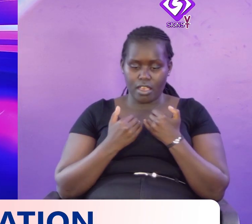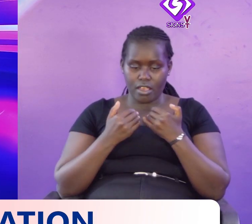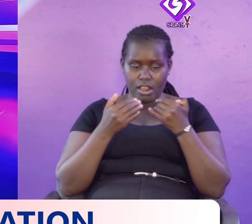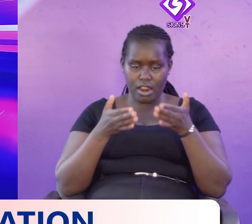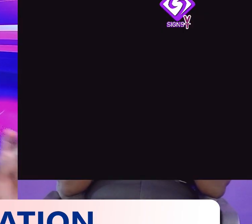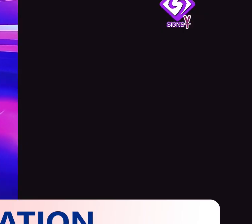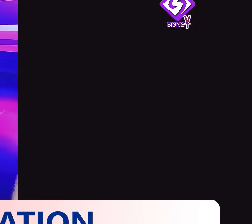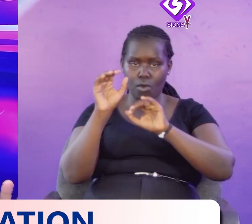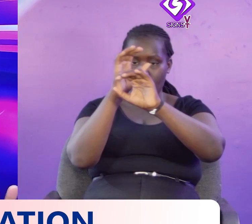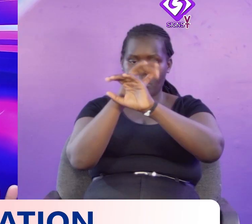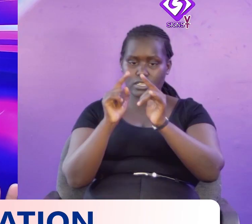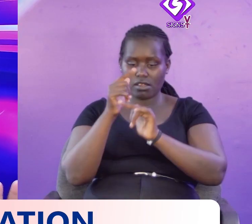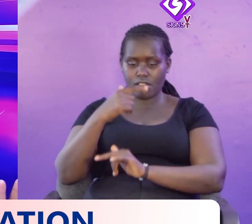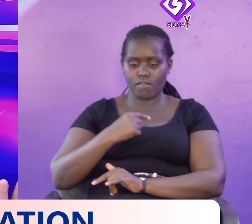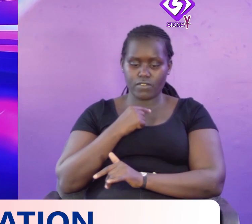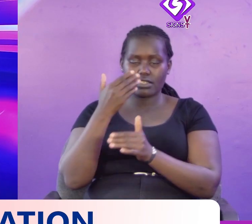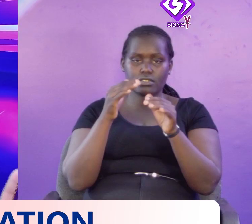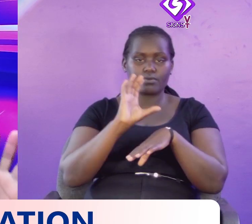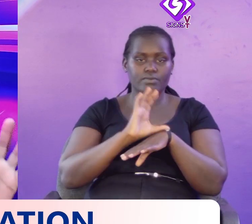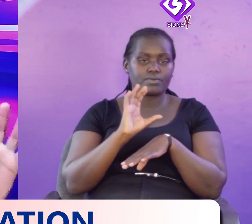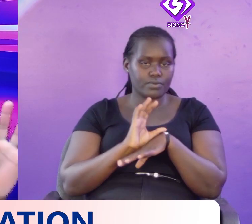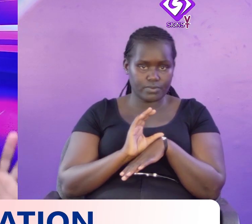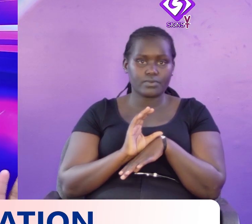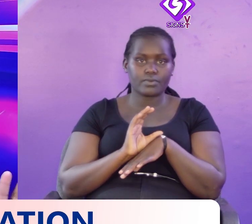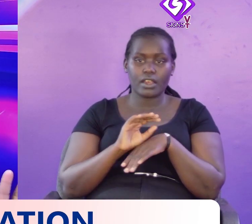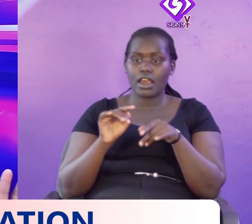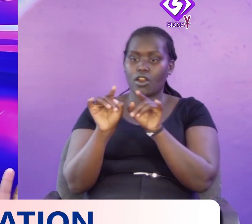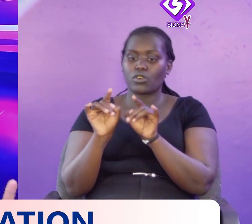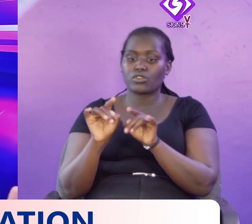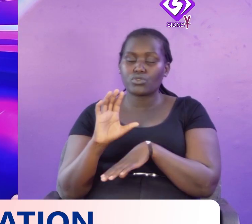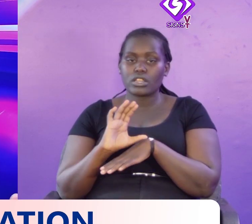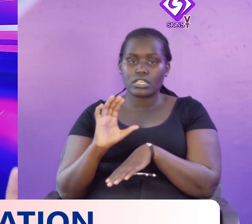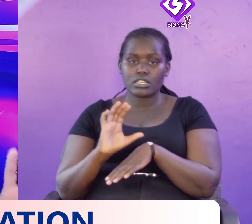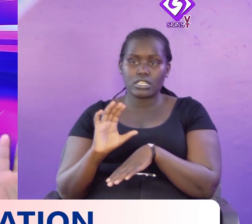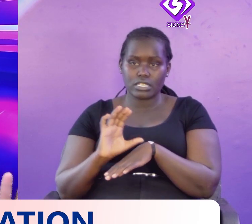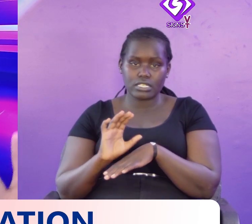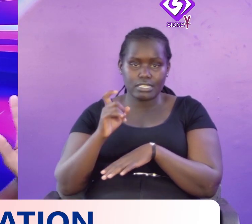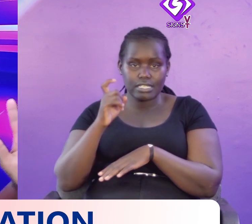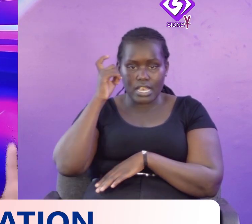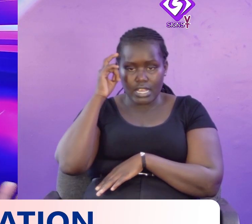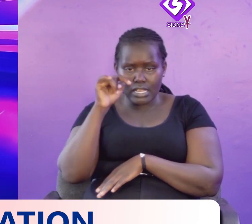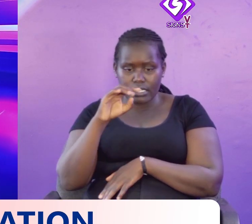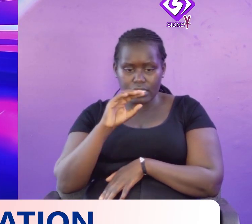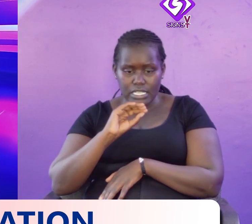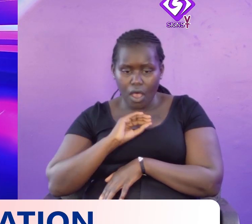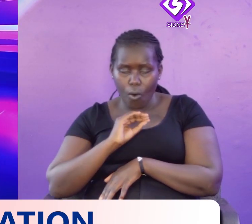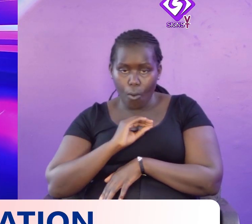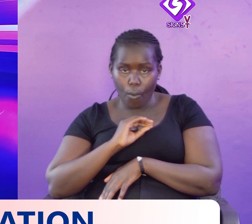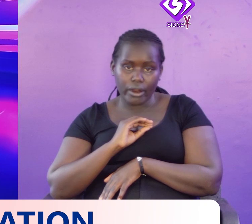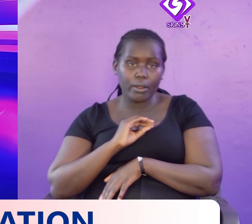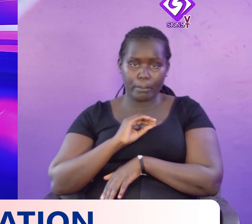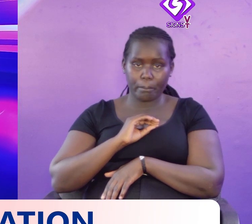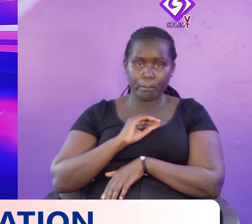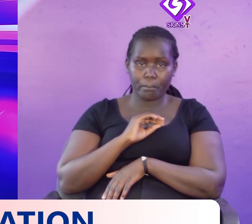then visits churches. Okay. And the church is thinking, this is our own.